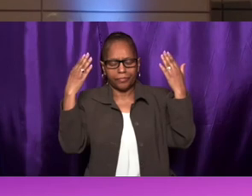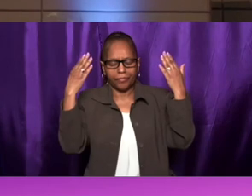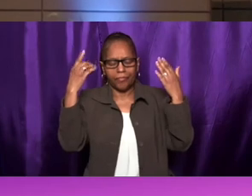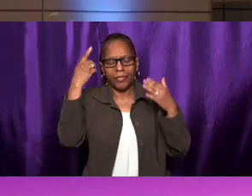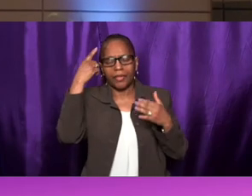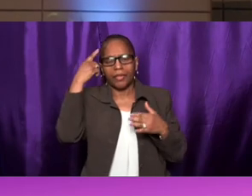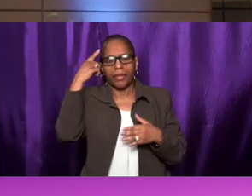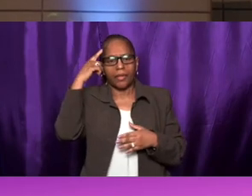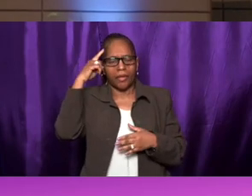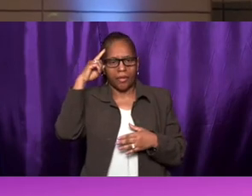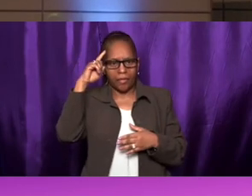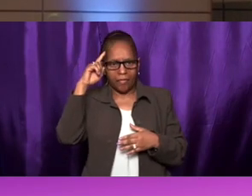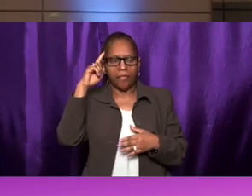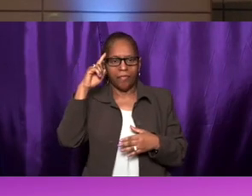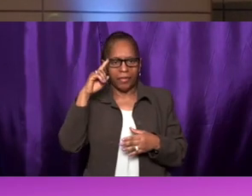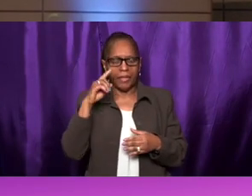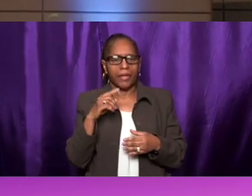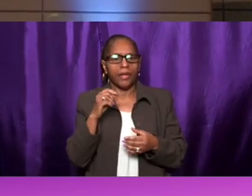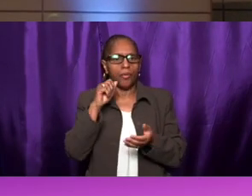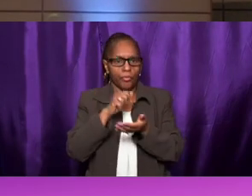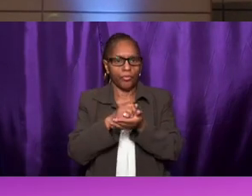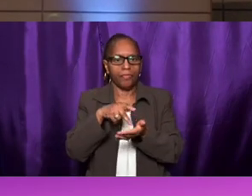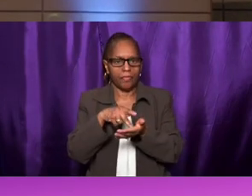for that confirmation.